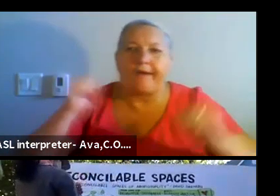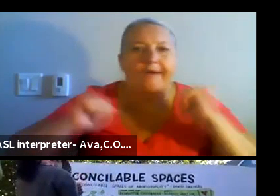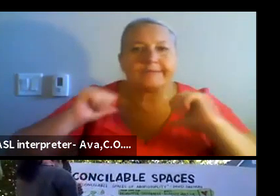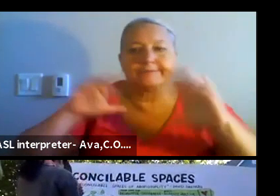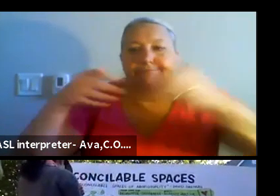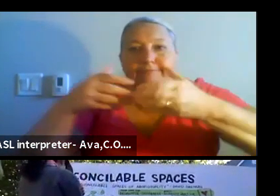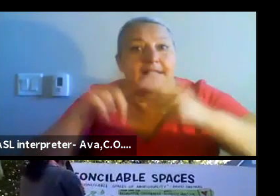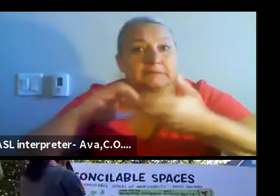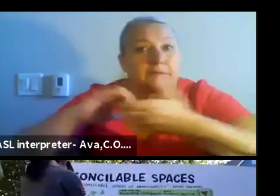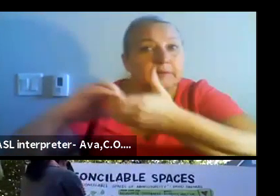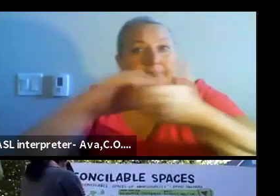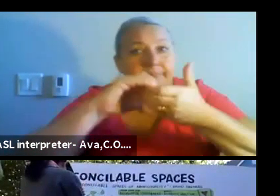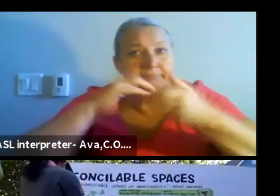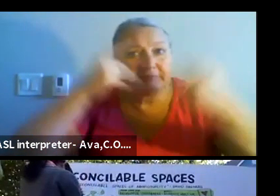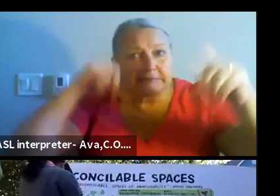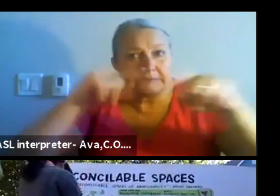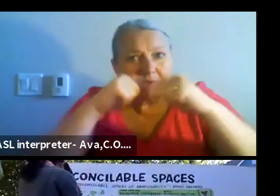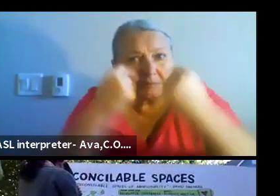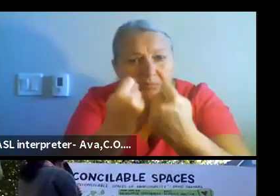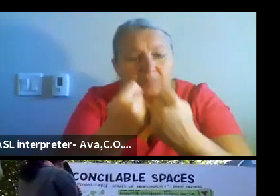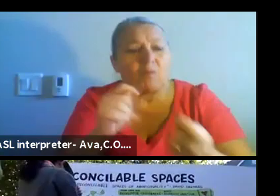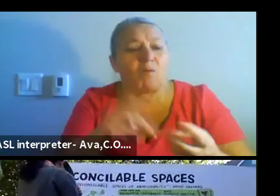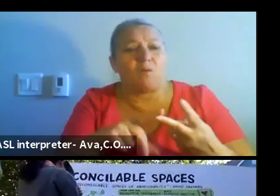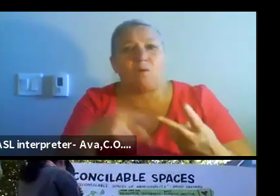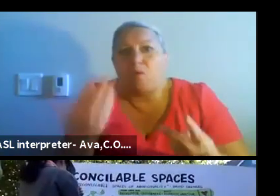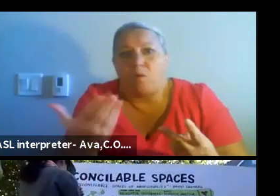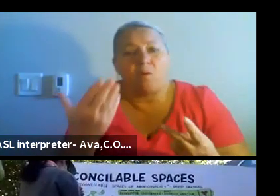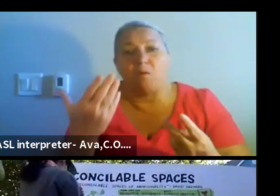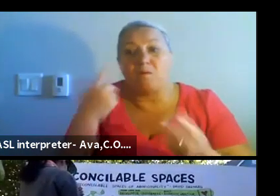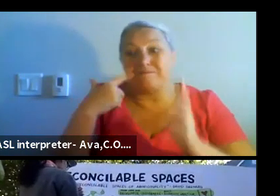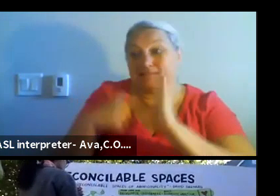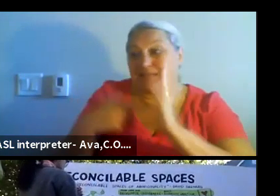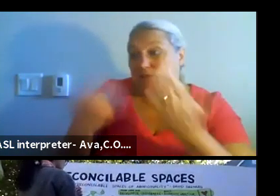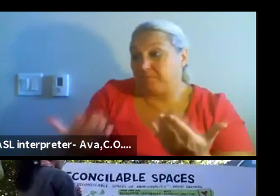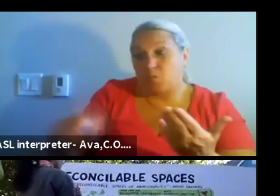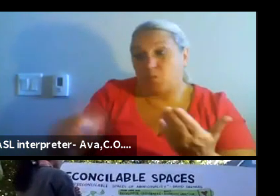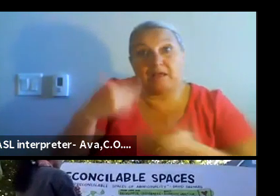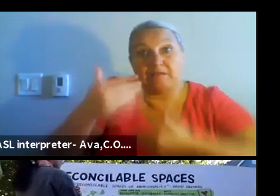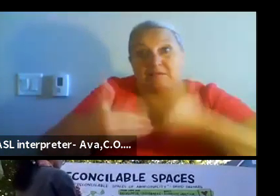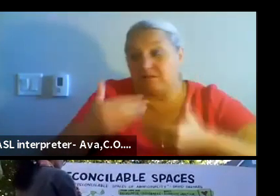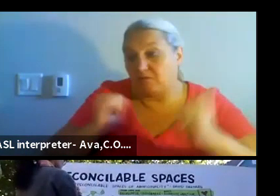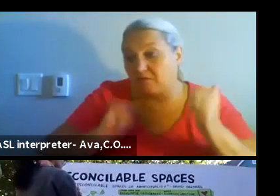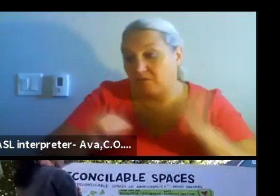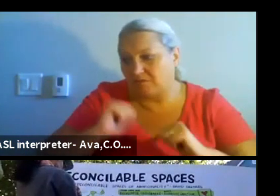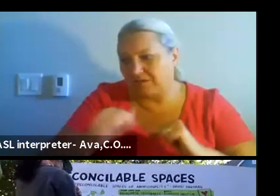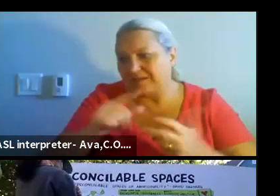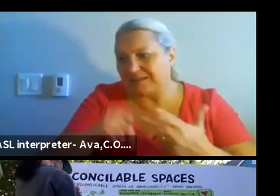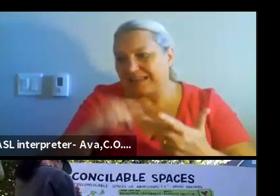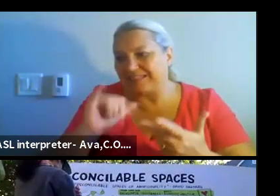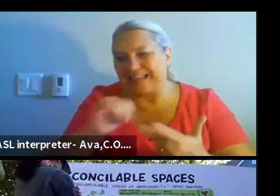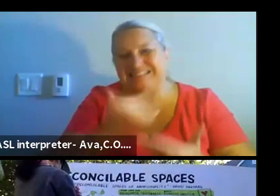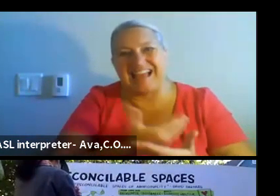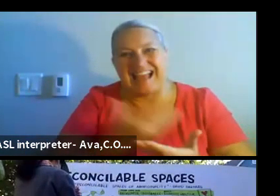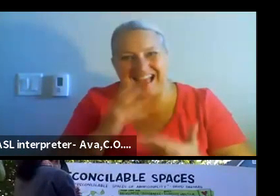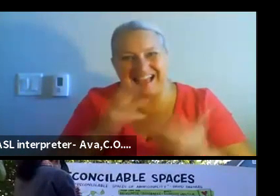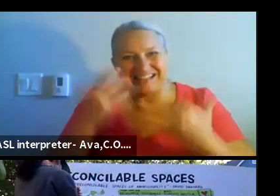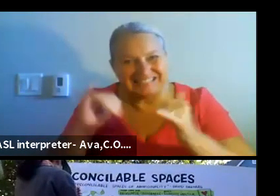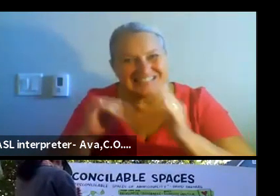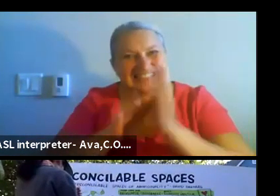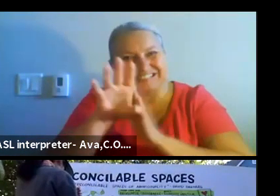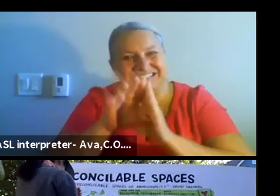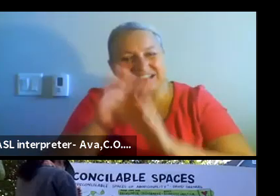are collaborating in the moment of performance as storyteller and witness, within